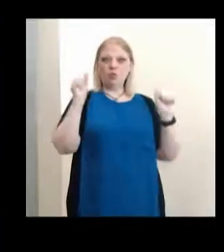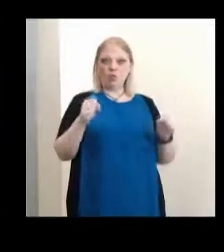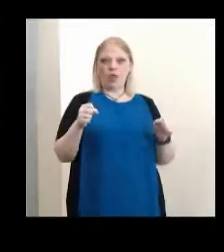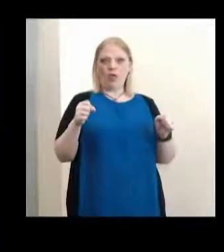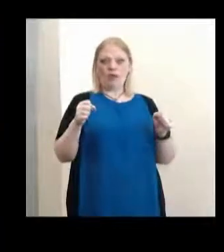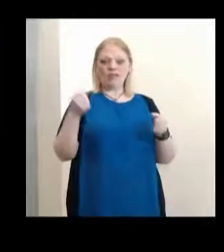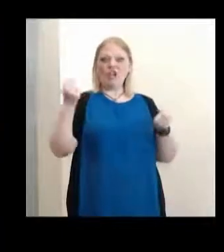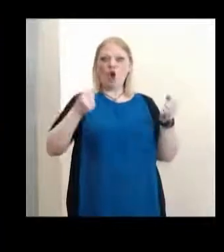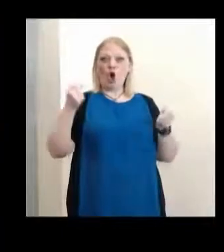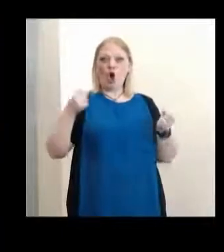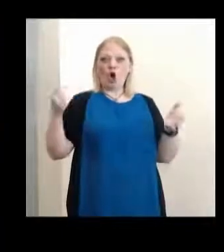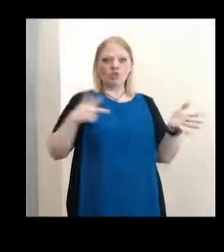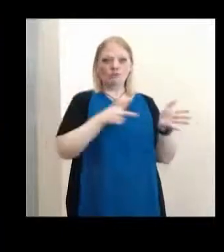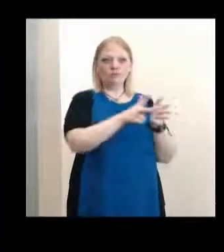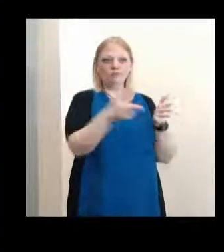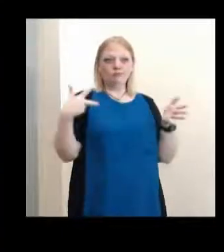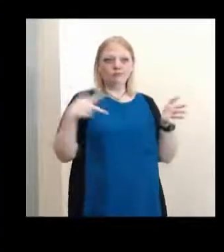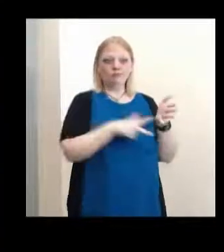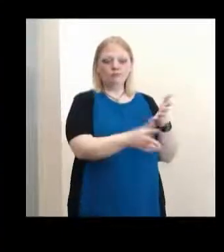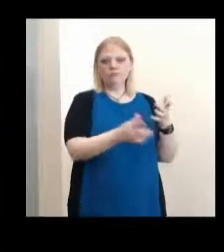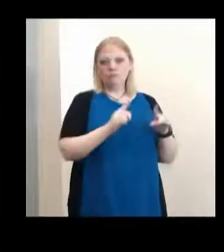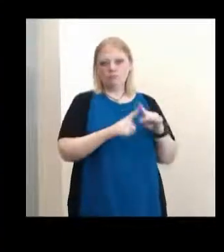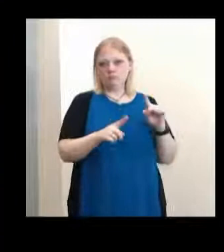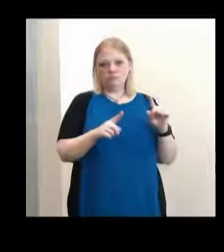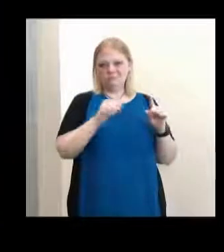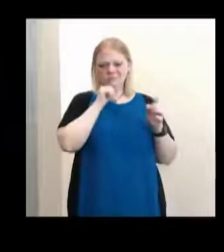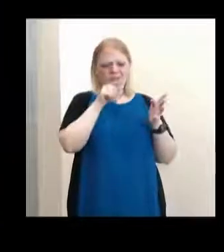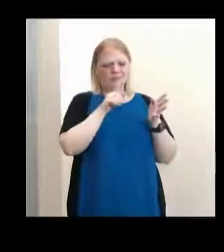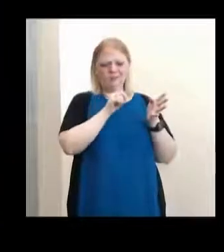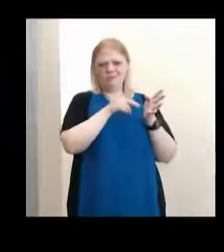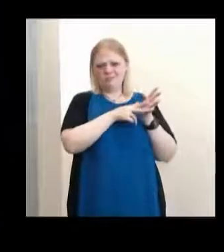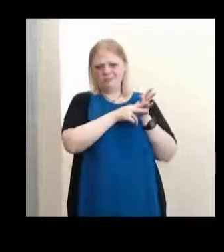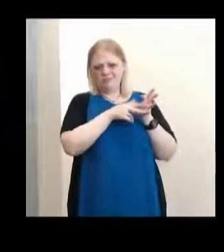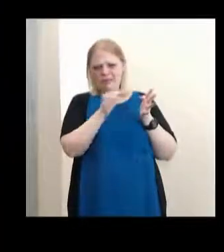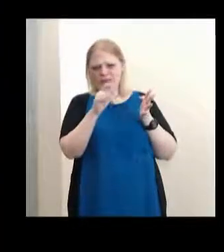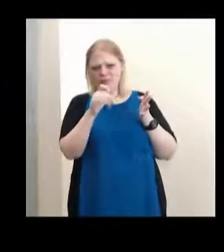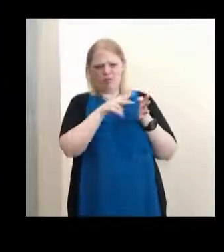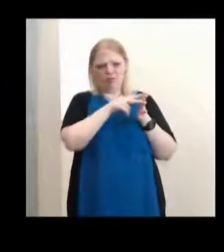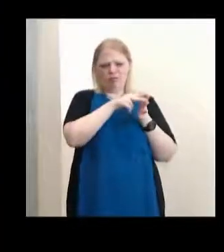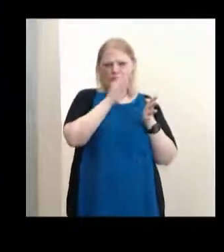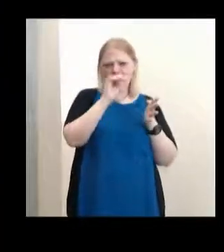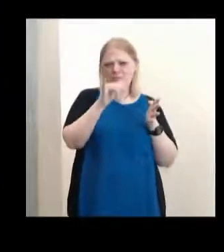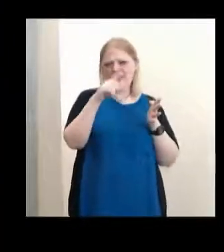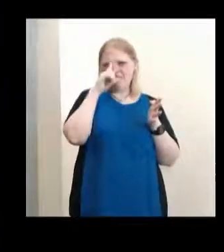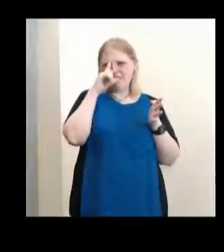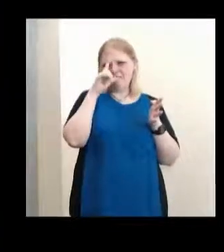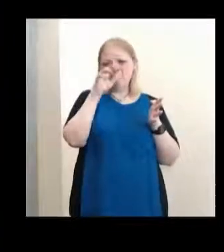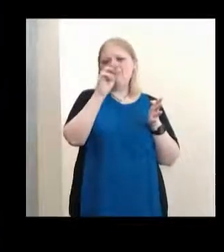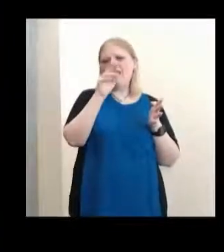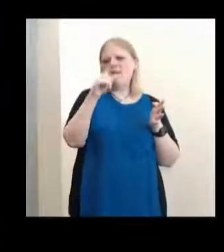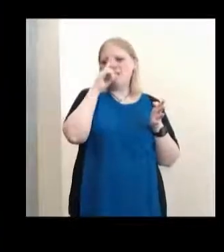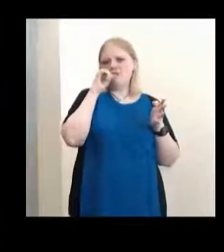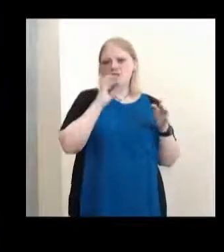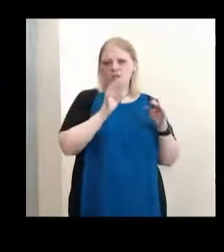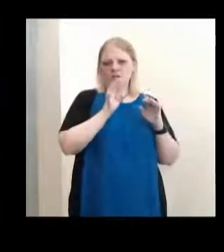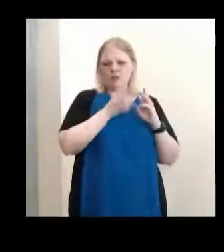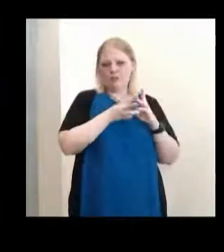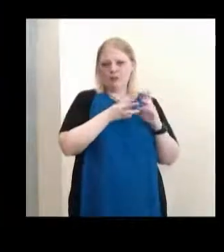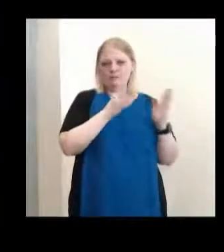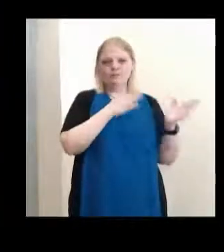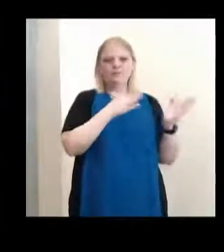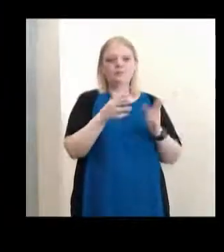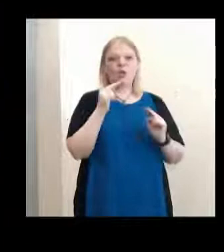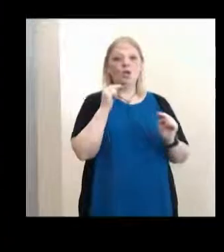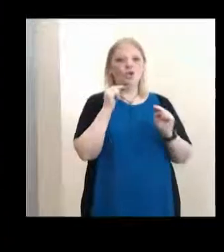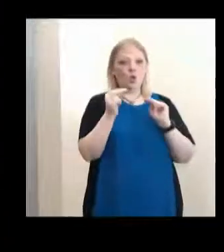out. But that's not going to happen until late April, early May, just because of weather concerns. With regards to negotiations, as